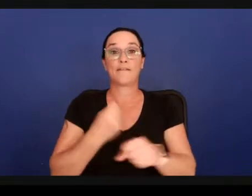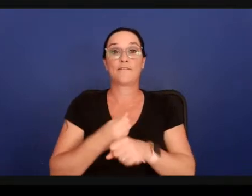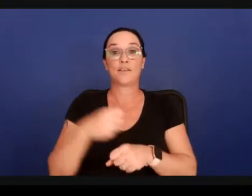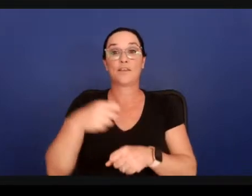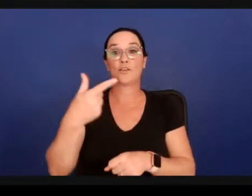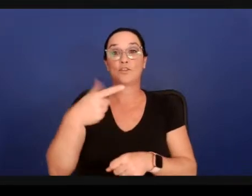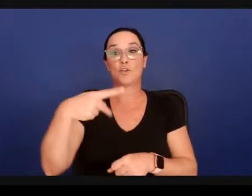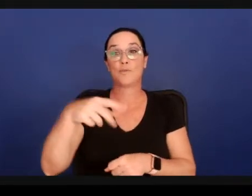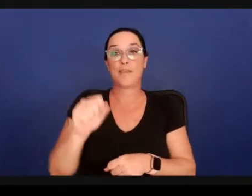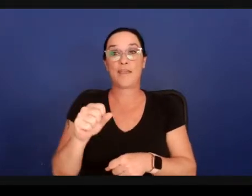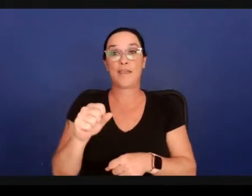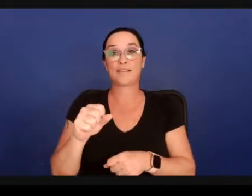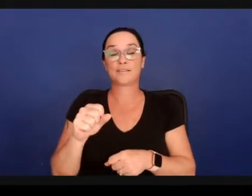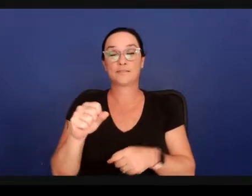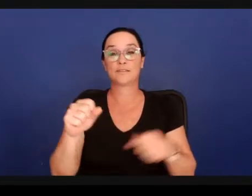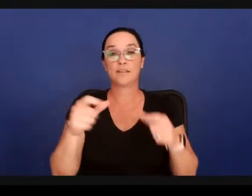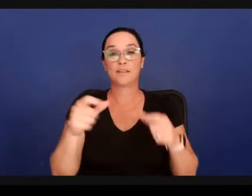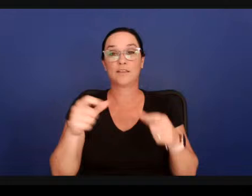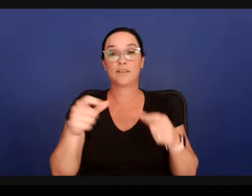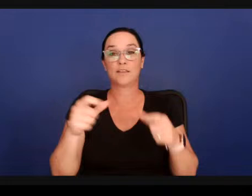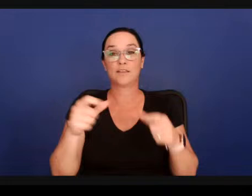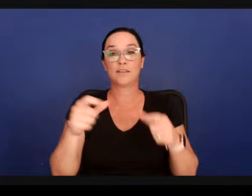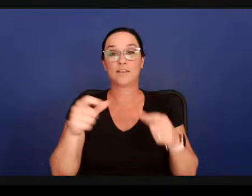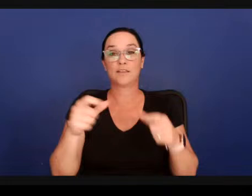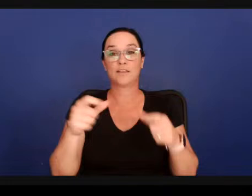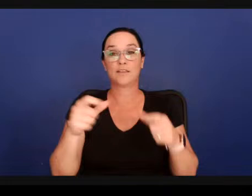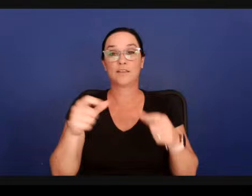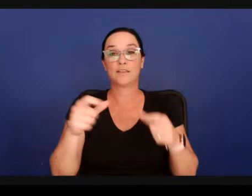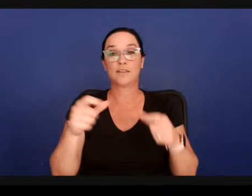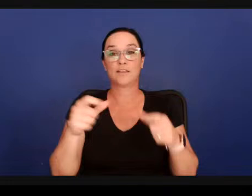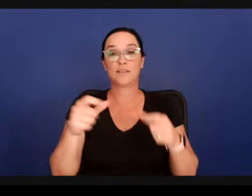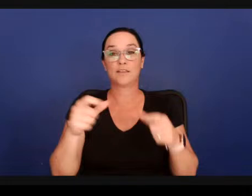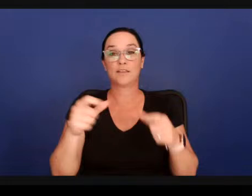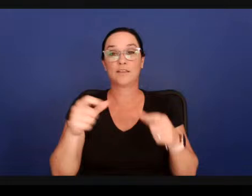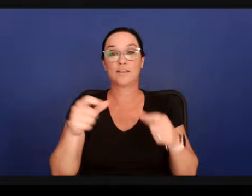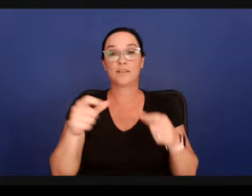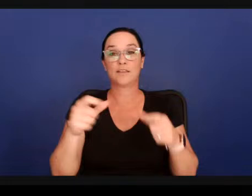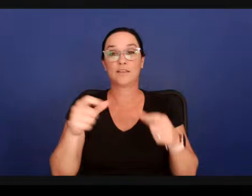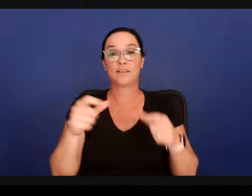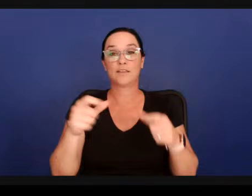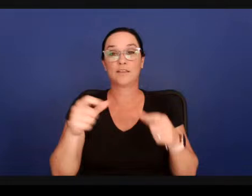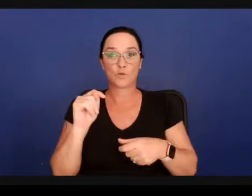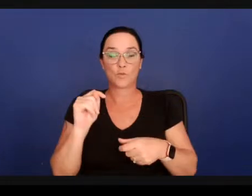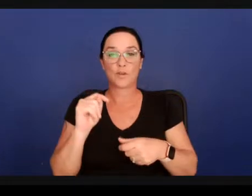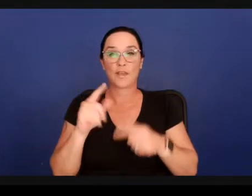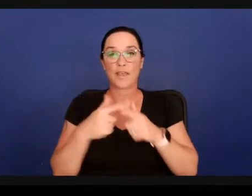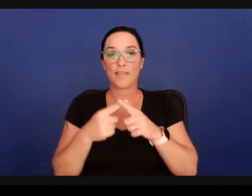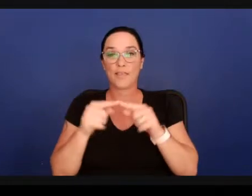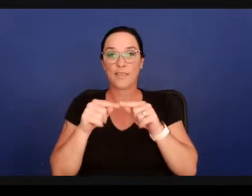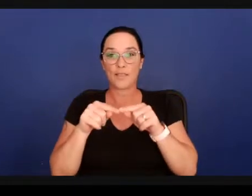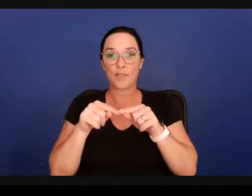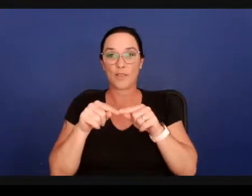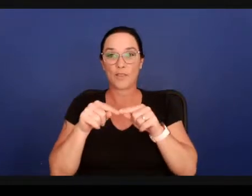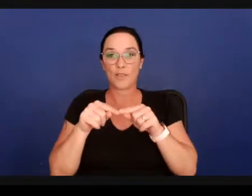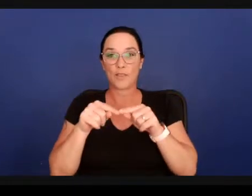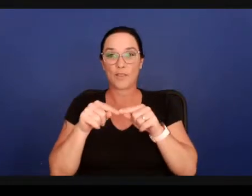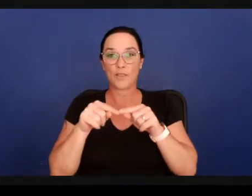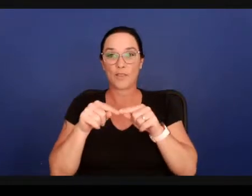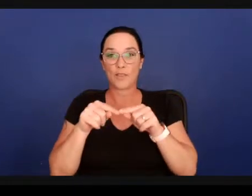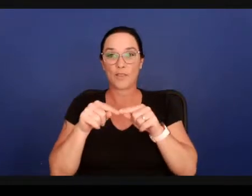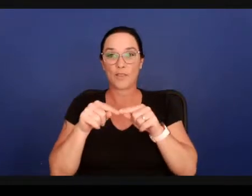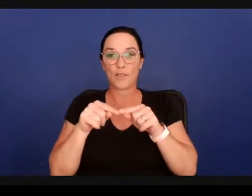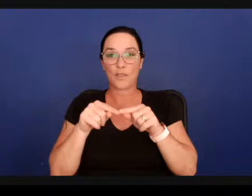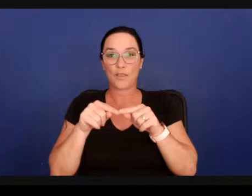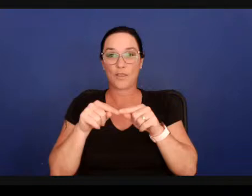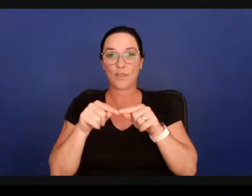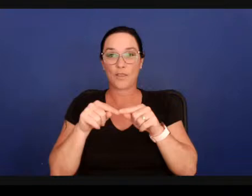clearly too, this change in slope that we saw in October here, with these little bumps being the 3 eruptions we had last year in September and